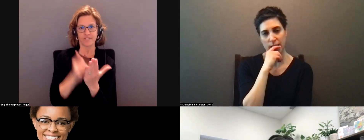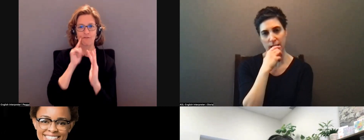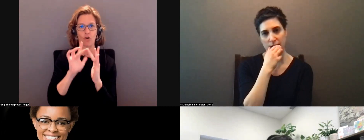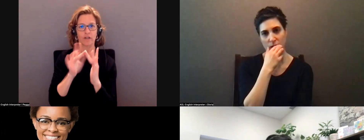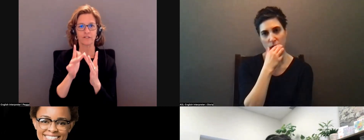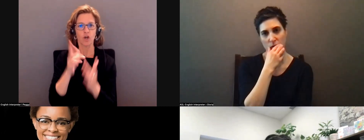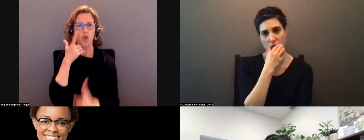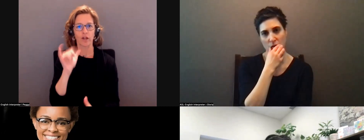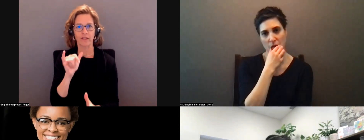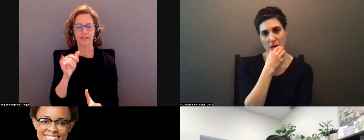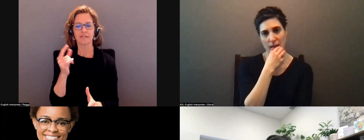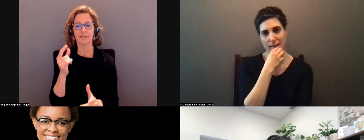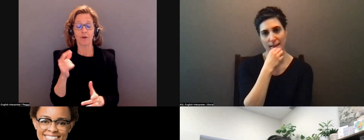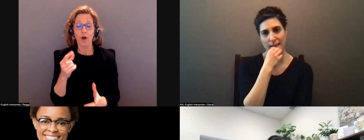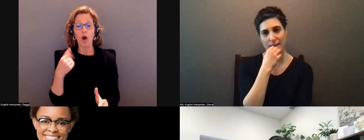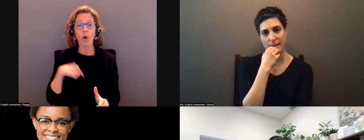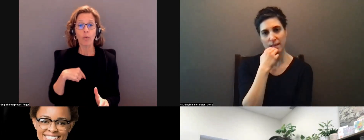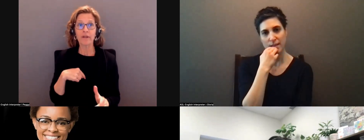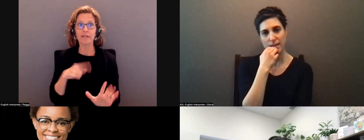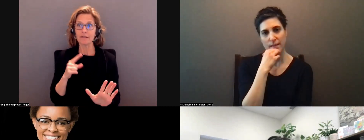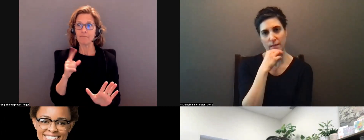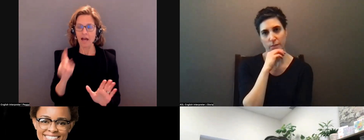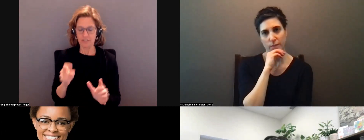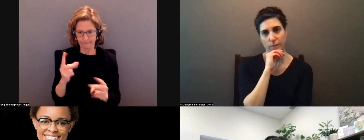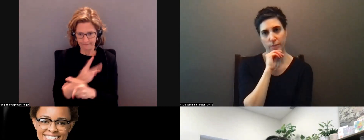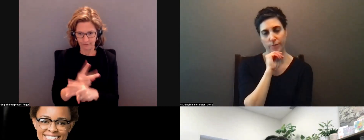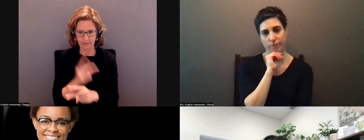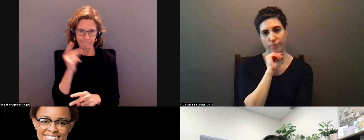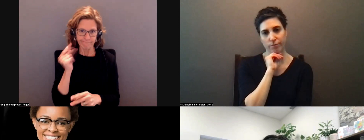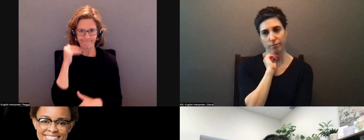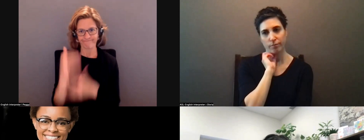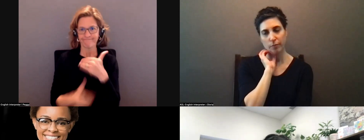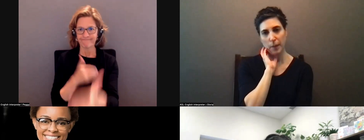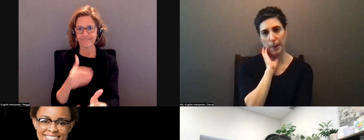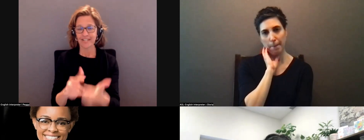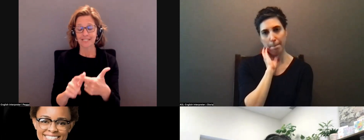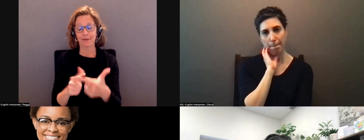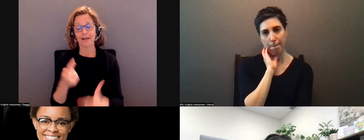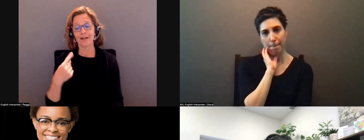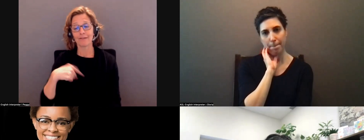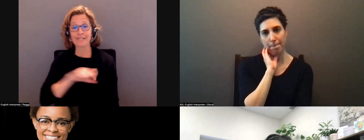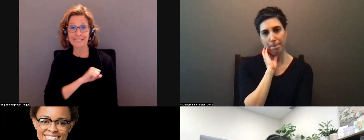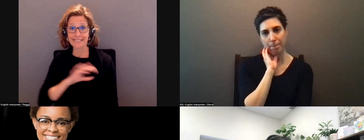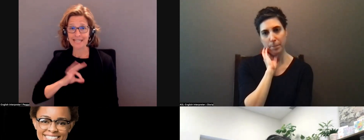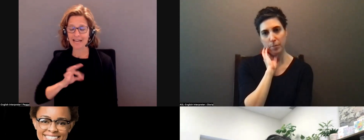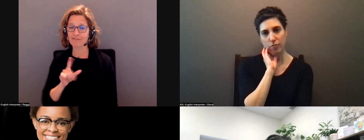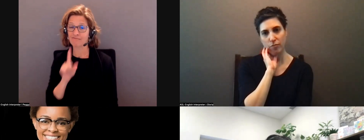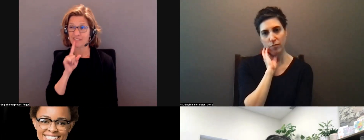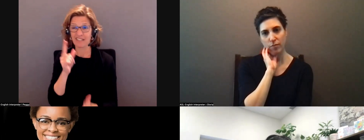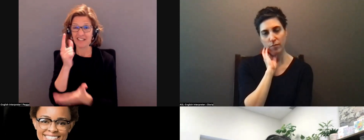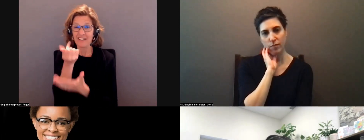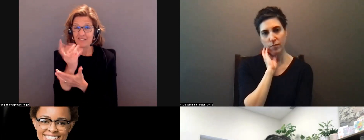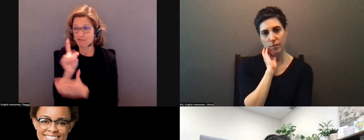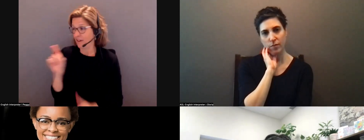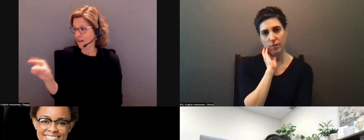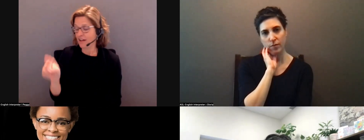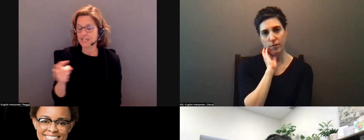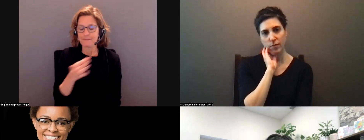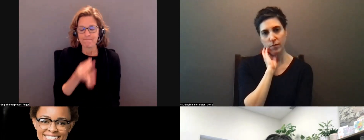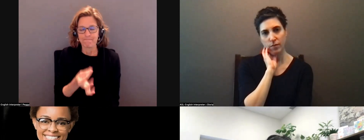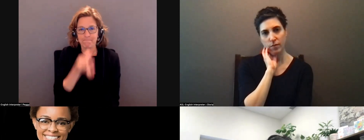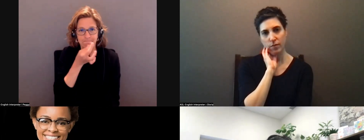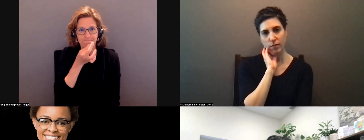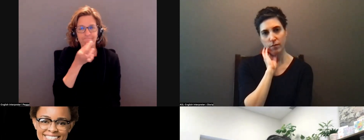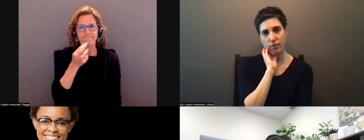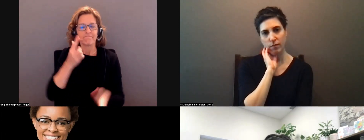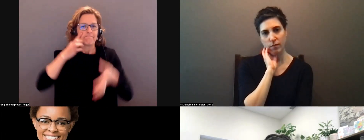to do that. But fortunately, we have some really capable and very headstrong staff that really wanted to implement a vision which